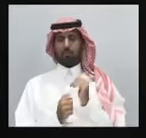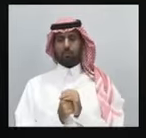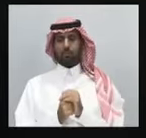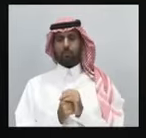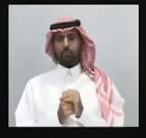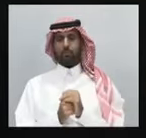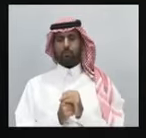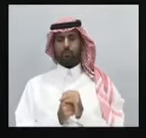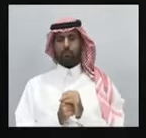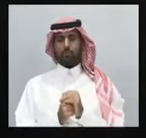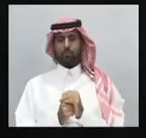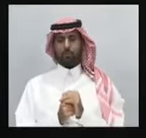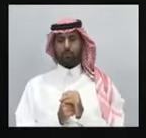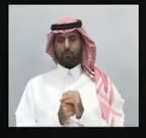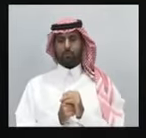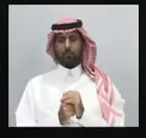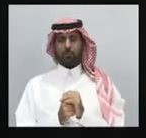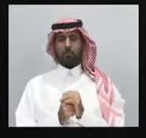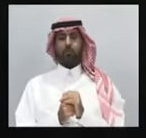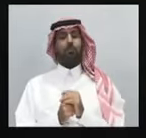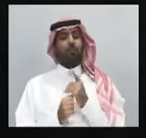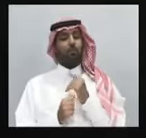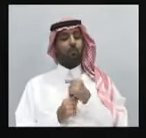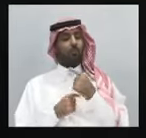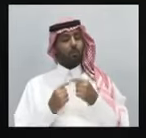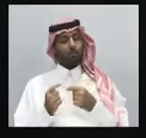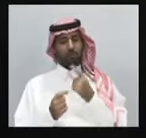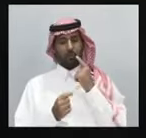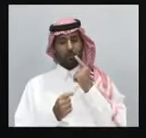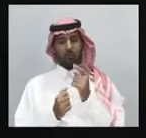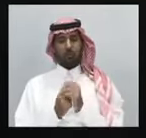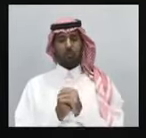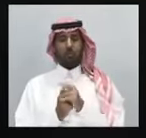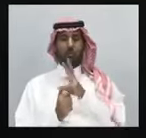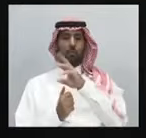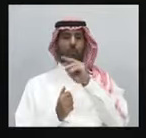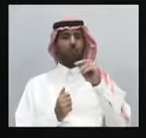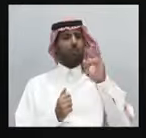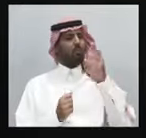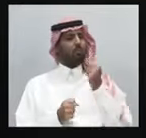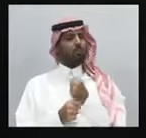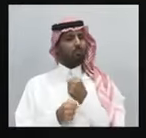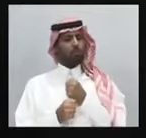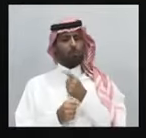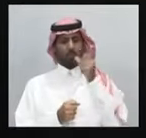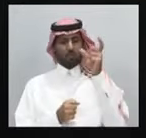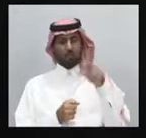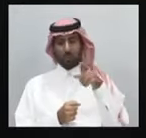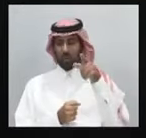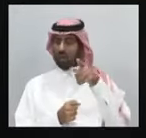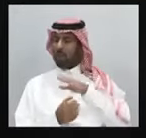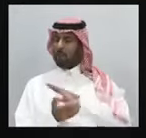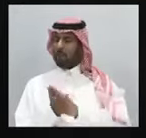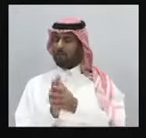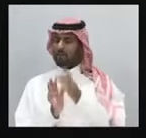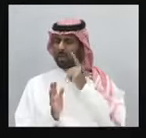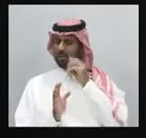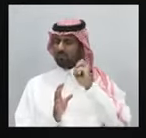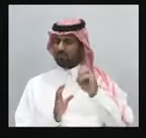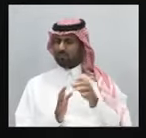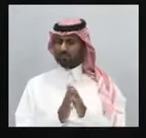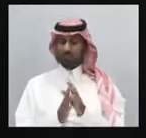my community. However, which job would you not apply for if you